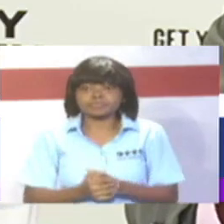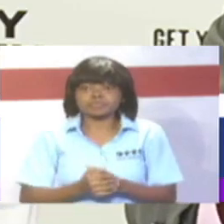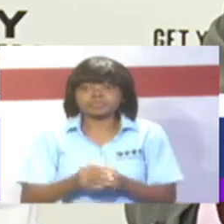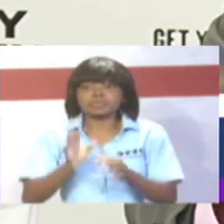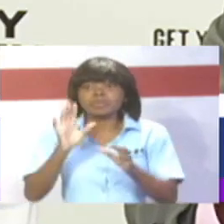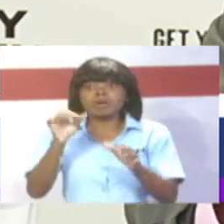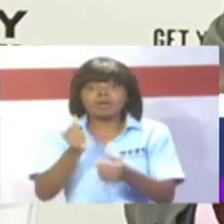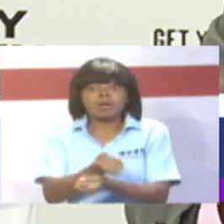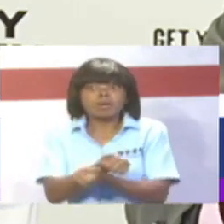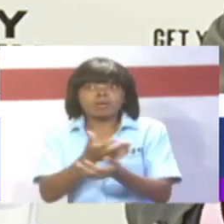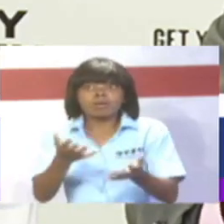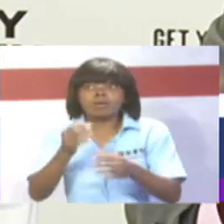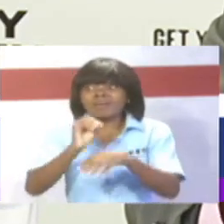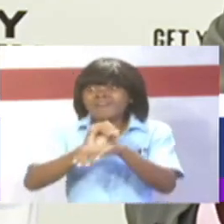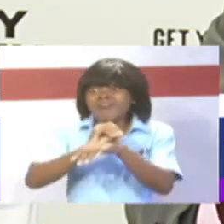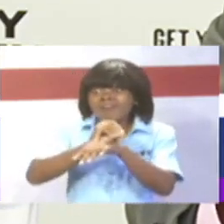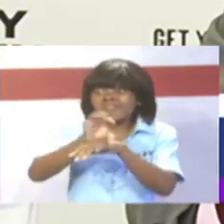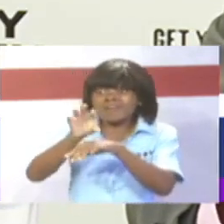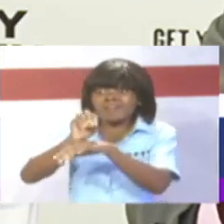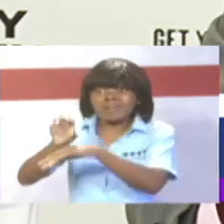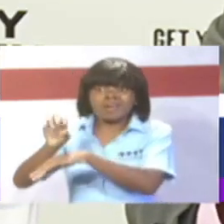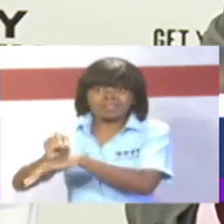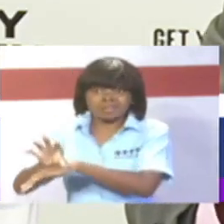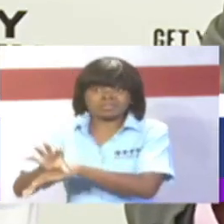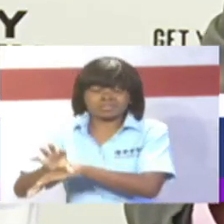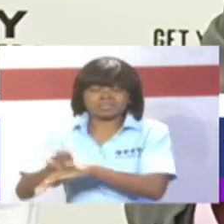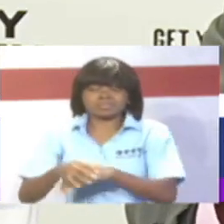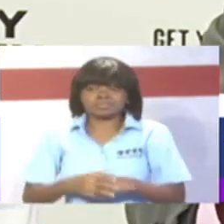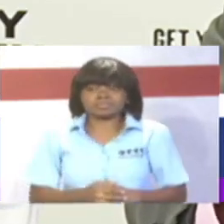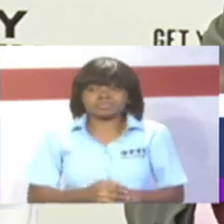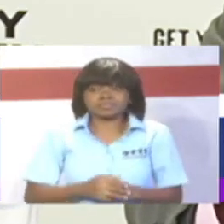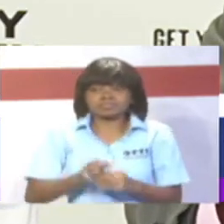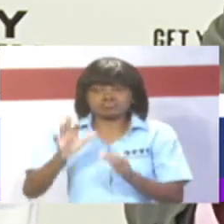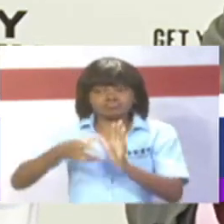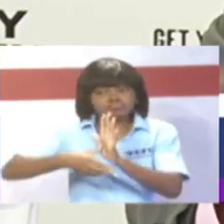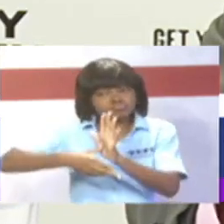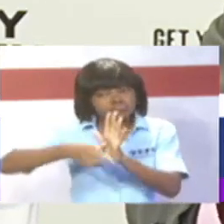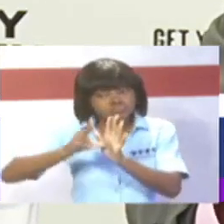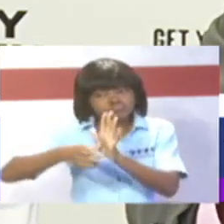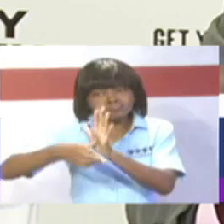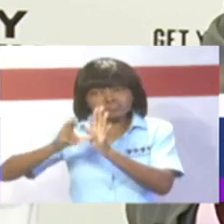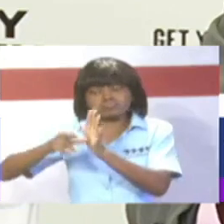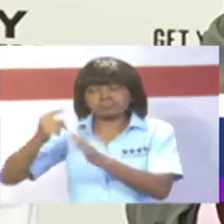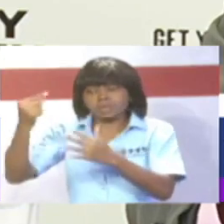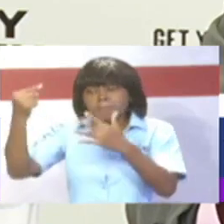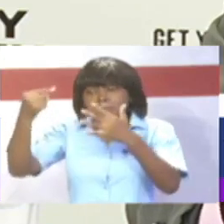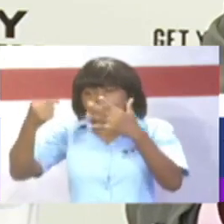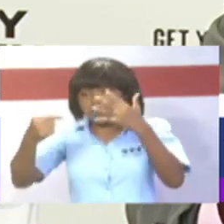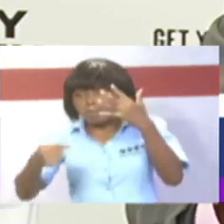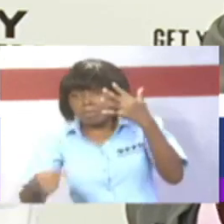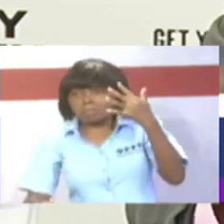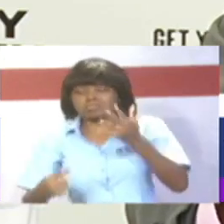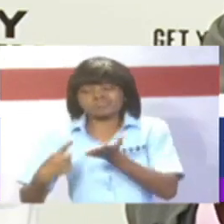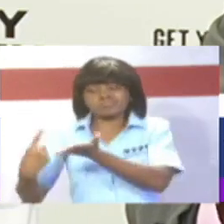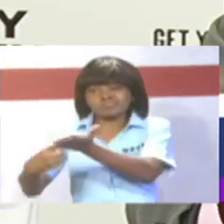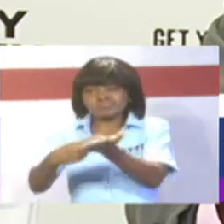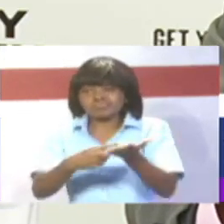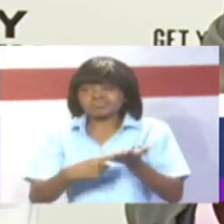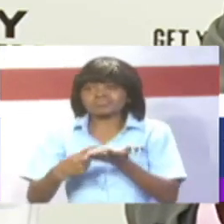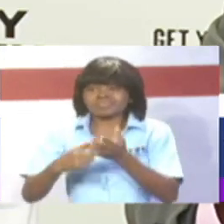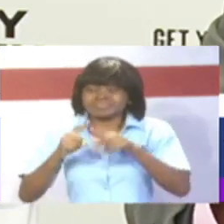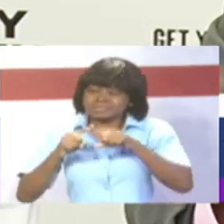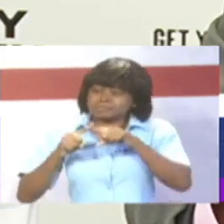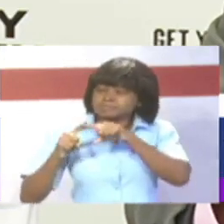very robust review of the data, and we rely on that as a global guidance before we make